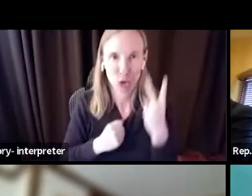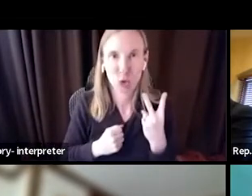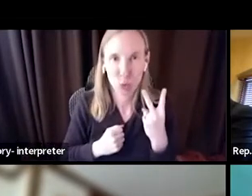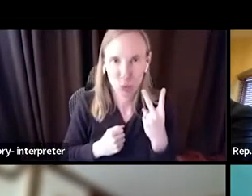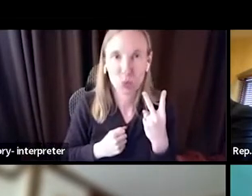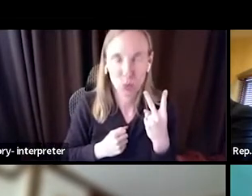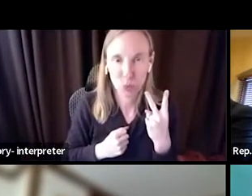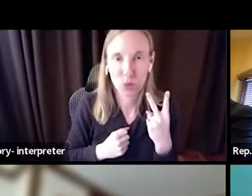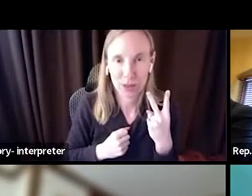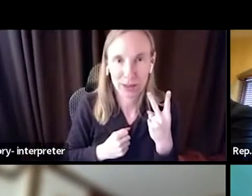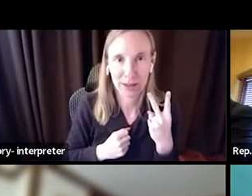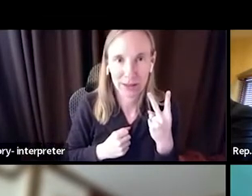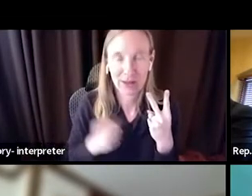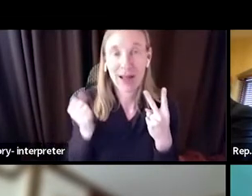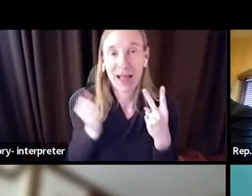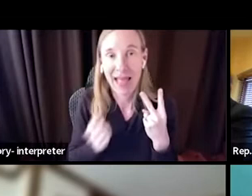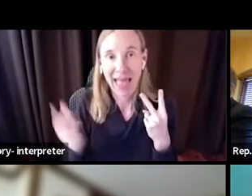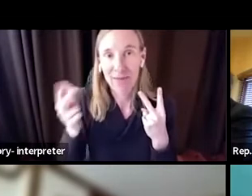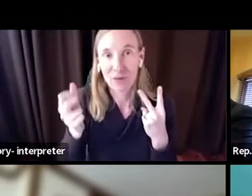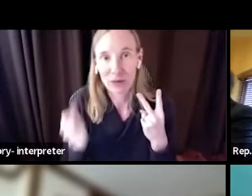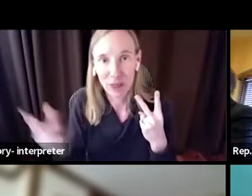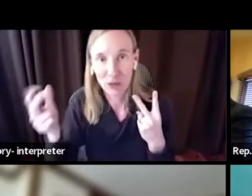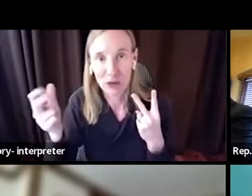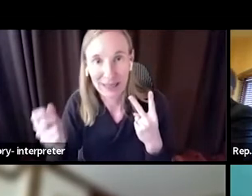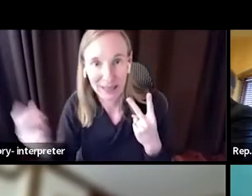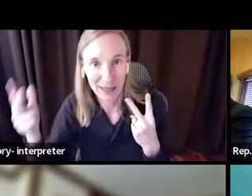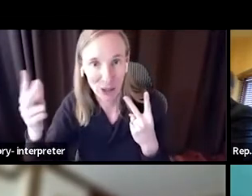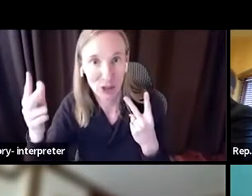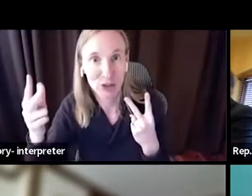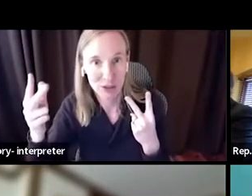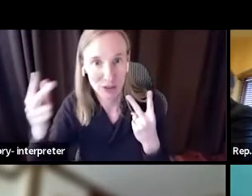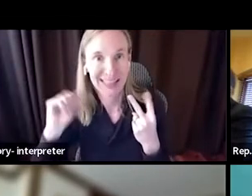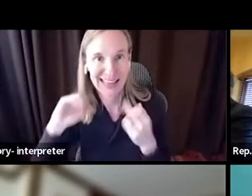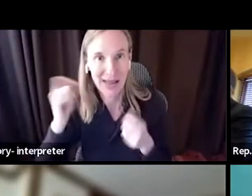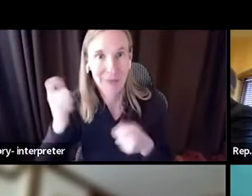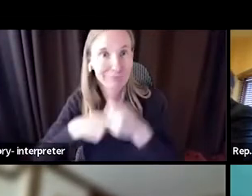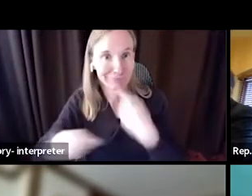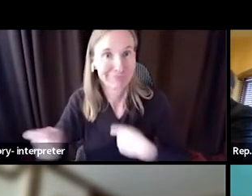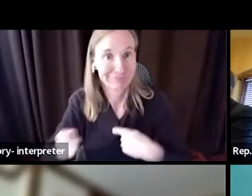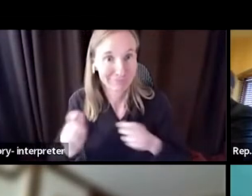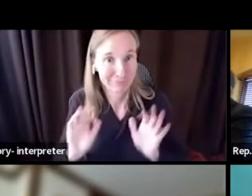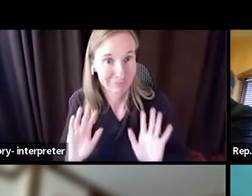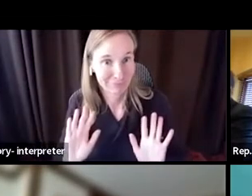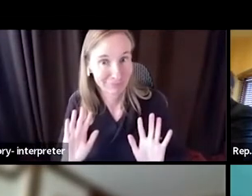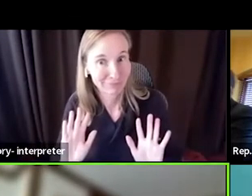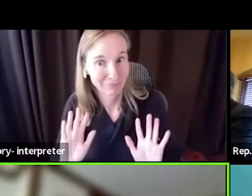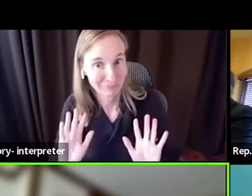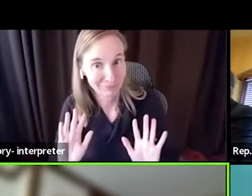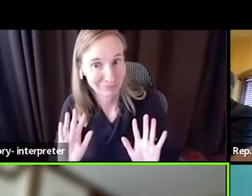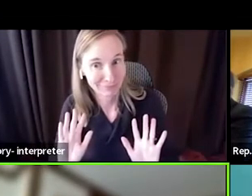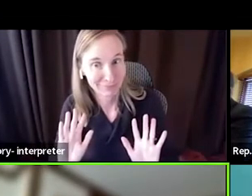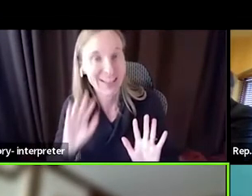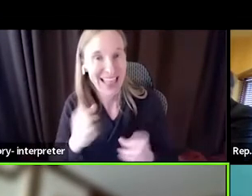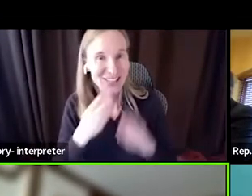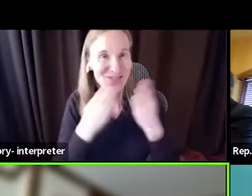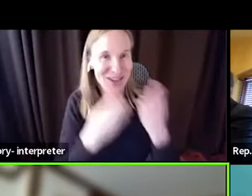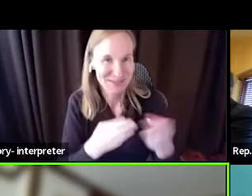every 3 years. Is that the recommendation? That's